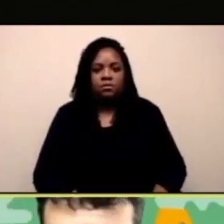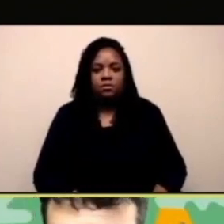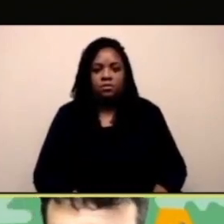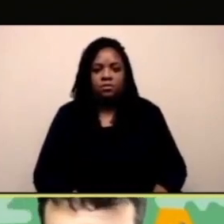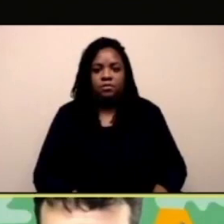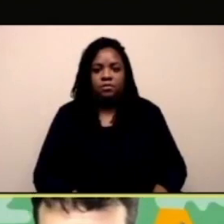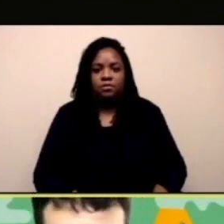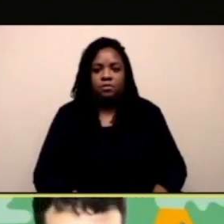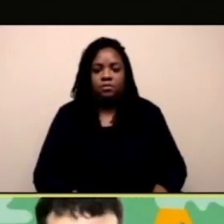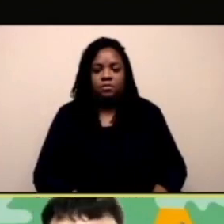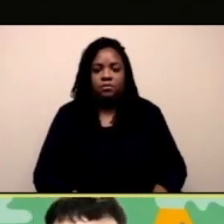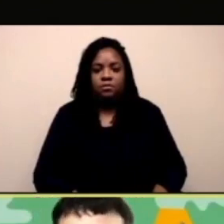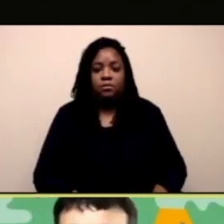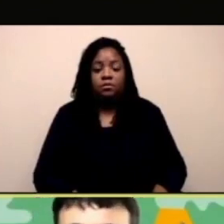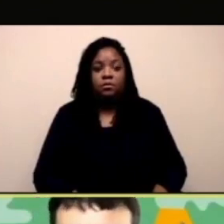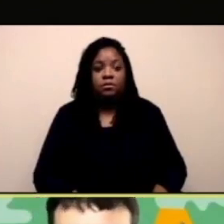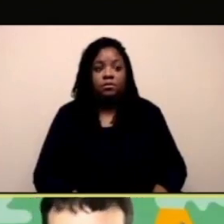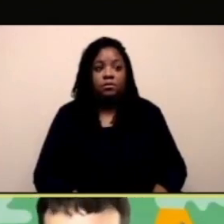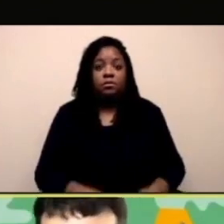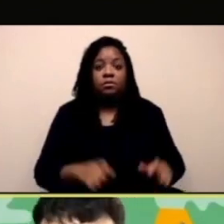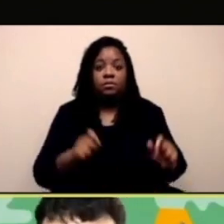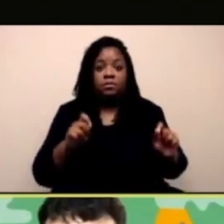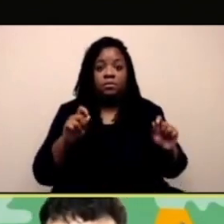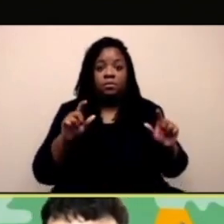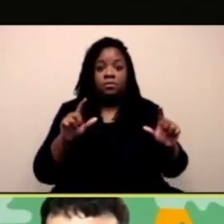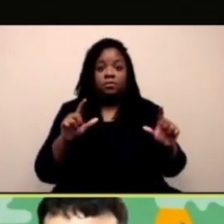while that loads up, there we go. So